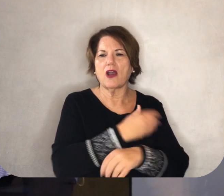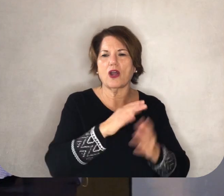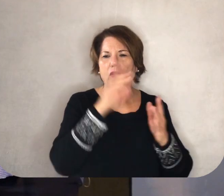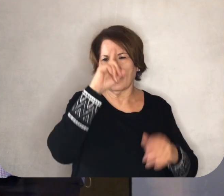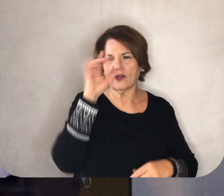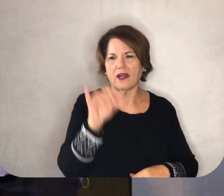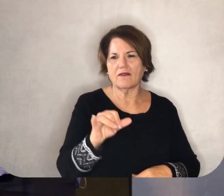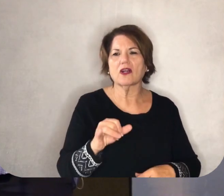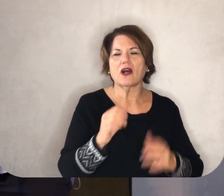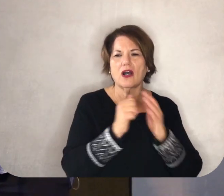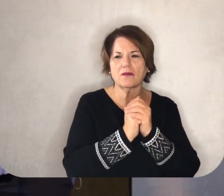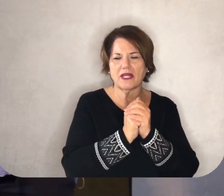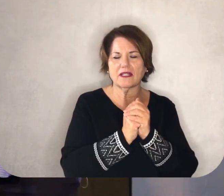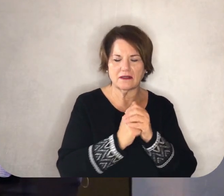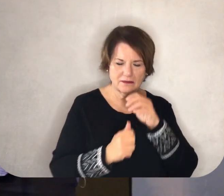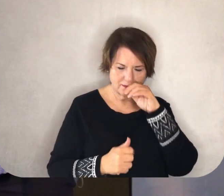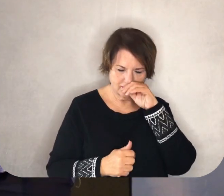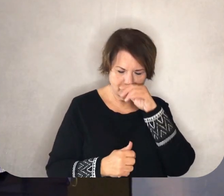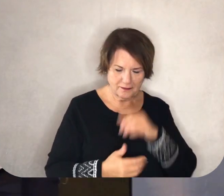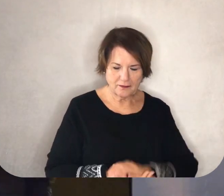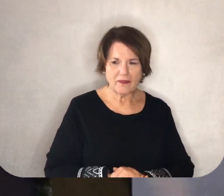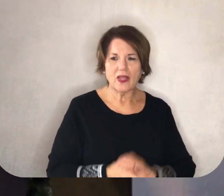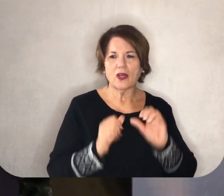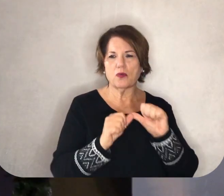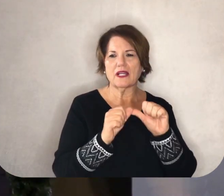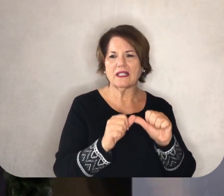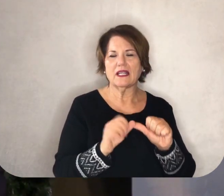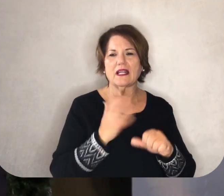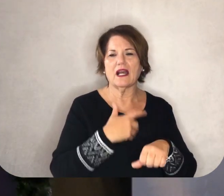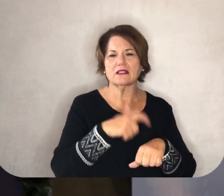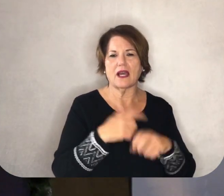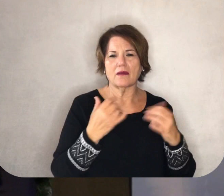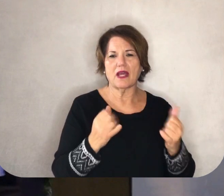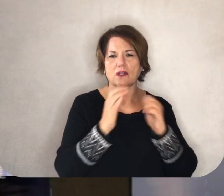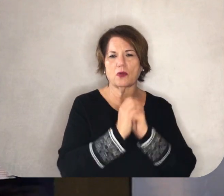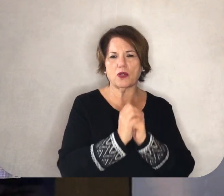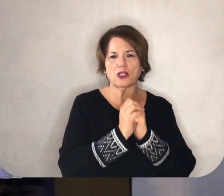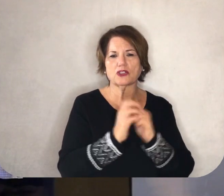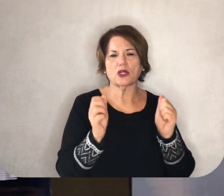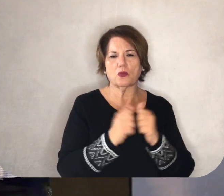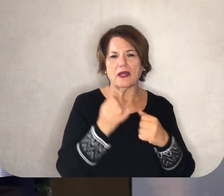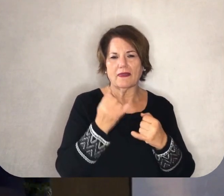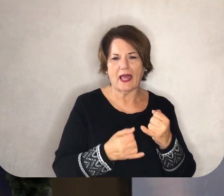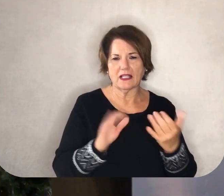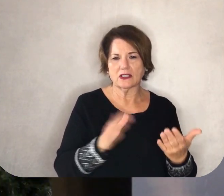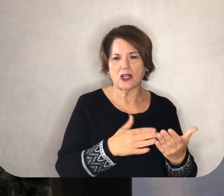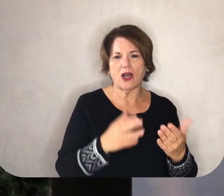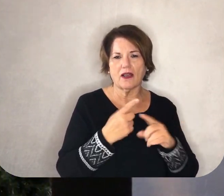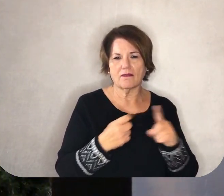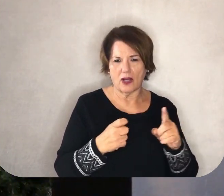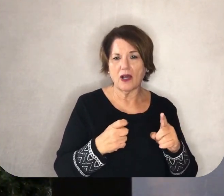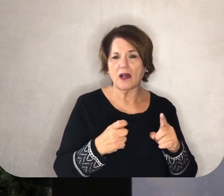forever. Amen." We're going to continue in our time of worship with this last song from the